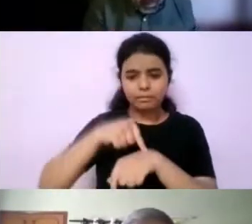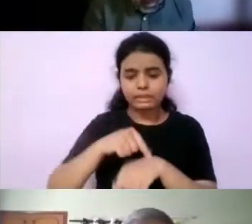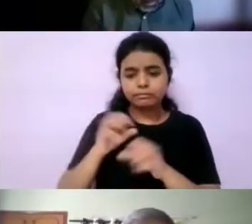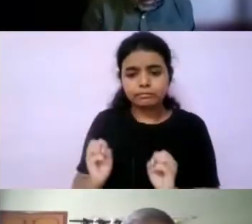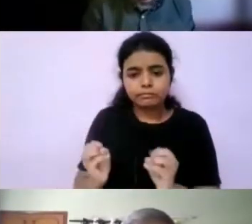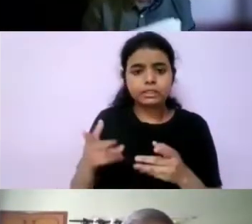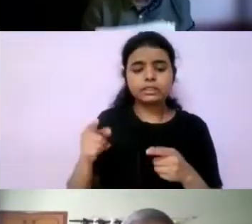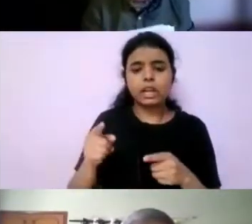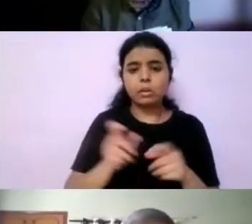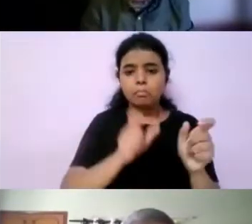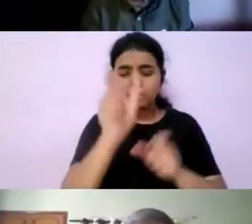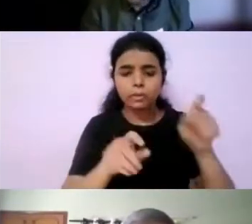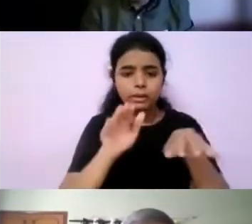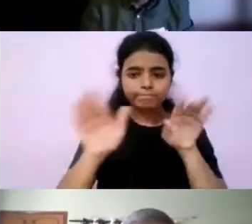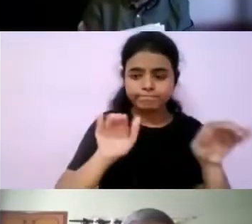the center,